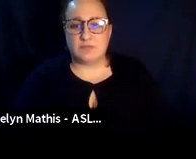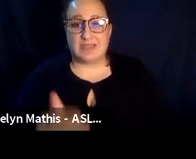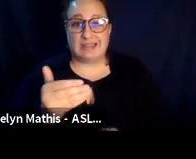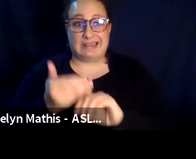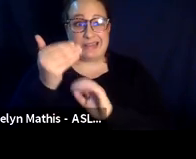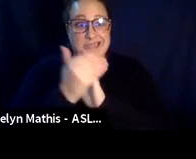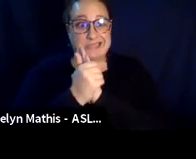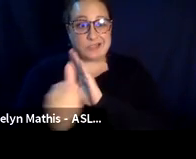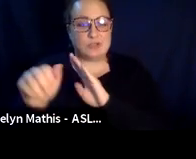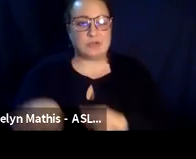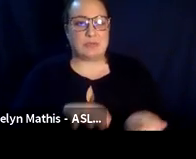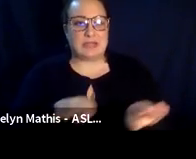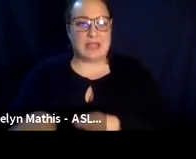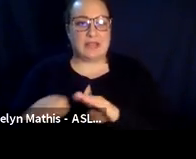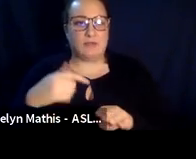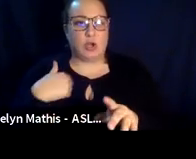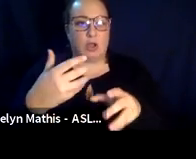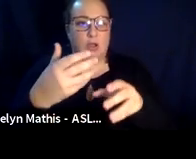behavior. I'm kind of clumping them all together,